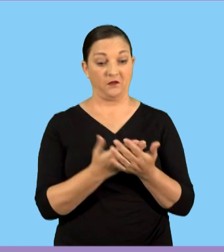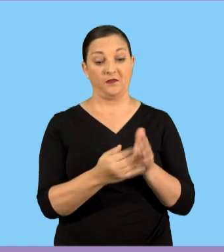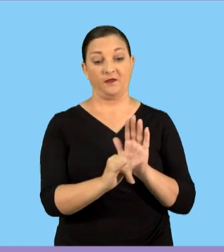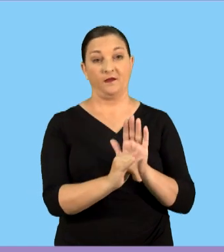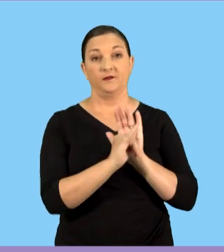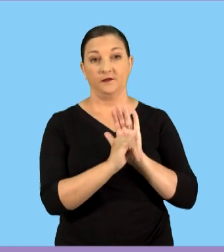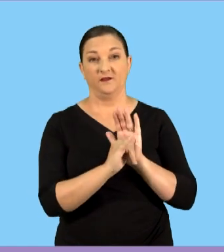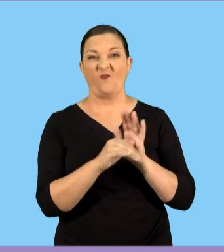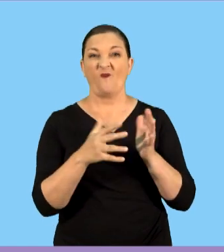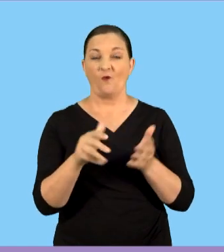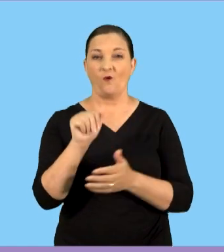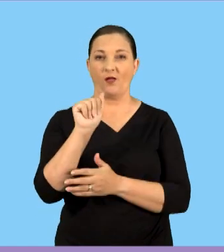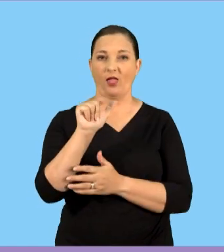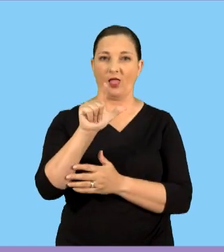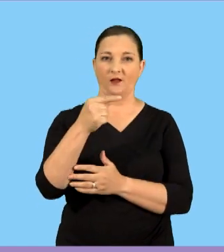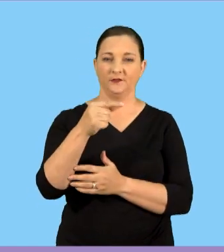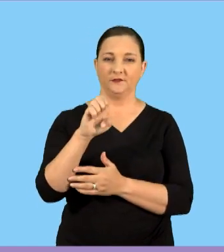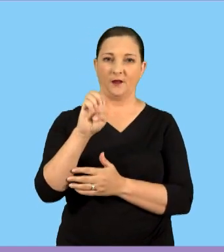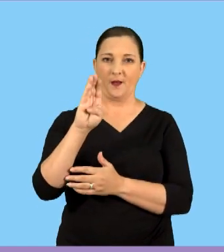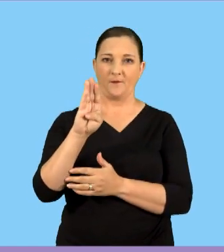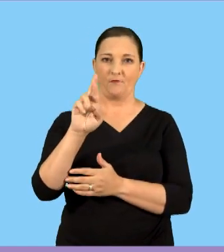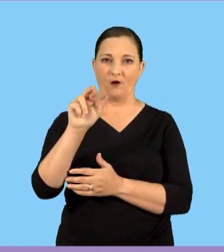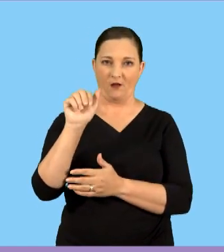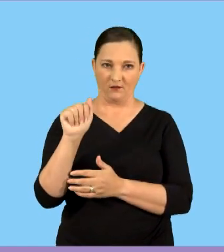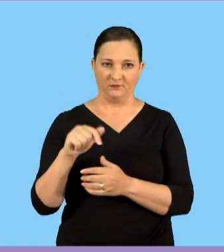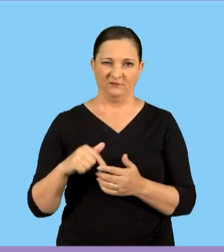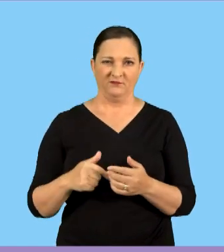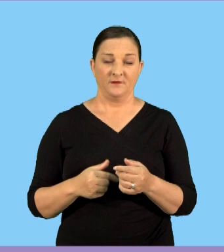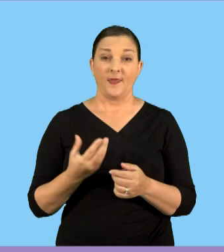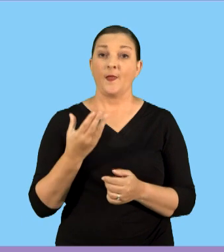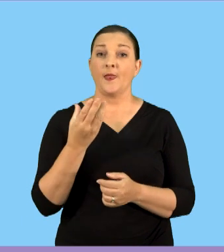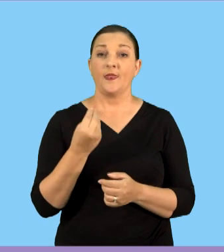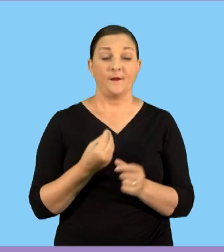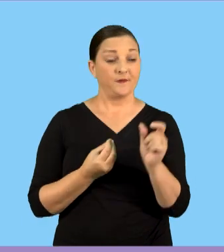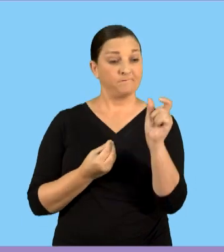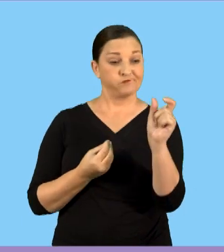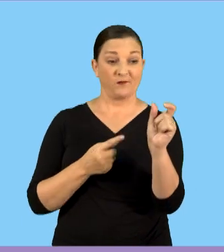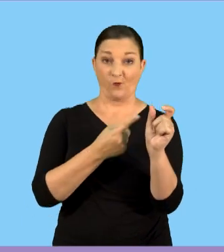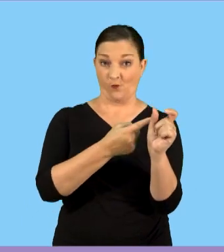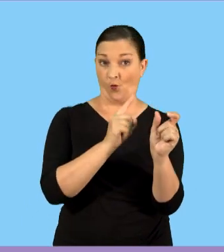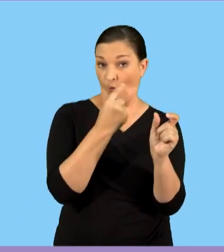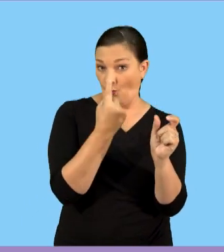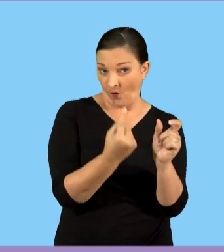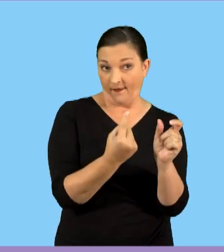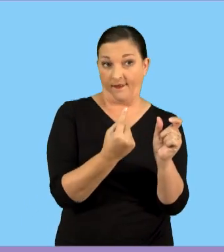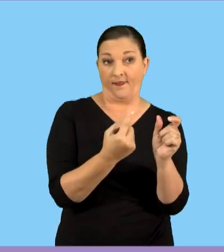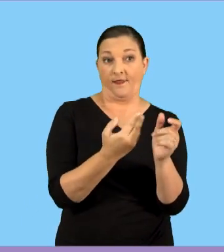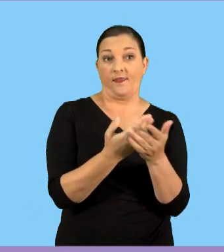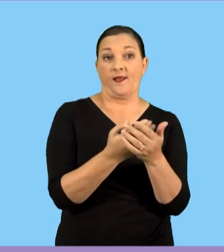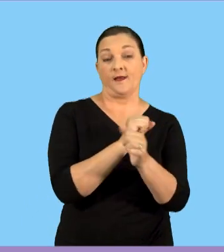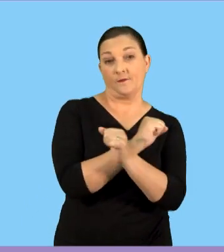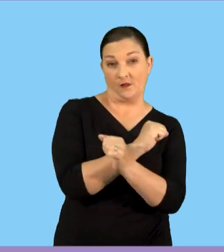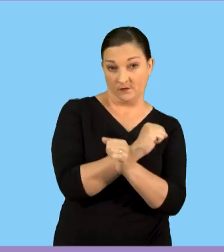and identify conventions of writing algebra, multiplication by one-digit numbers,